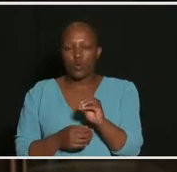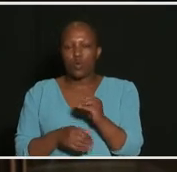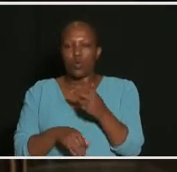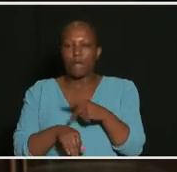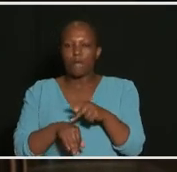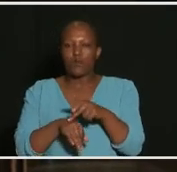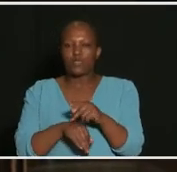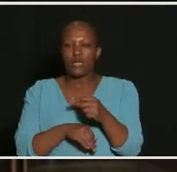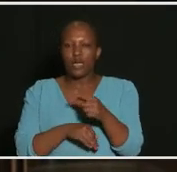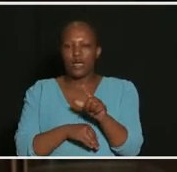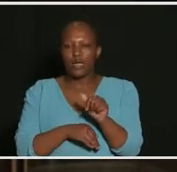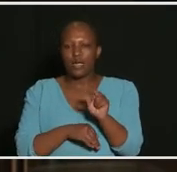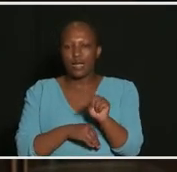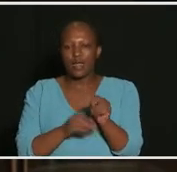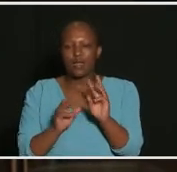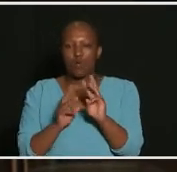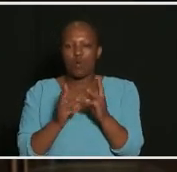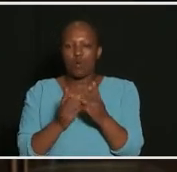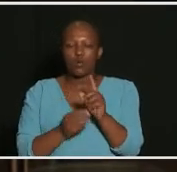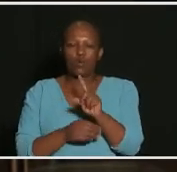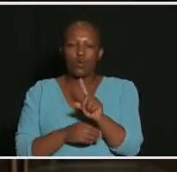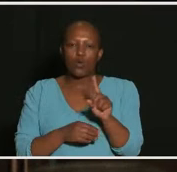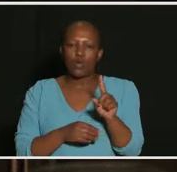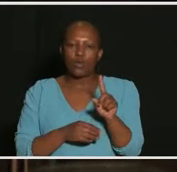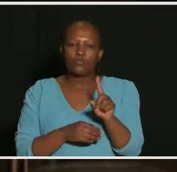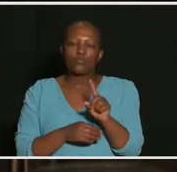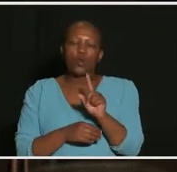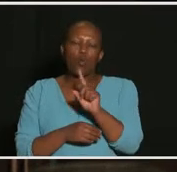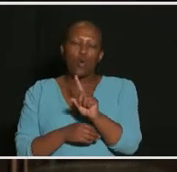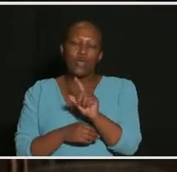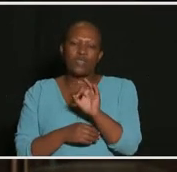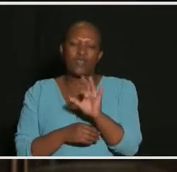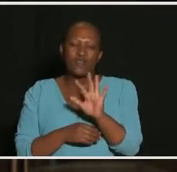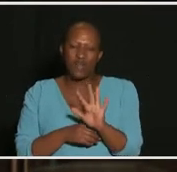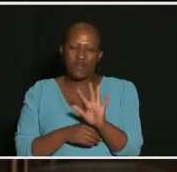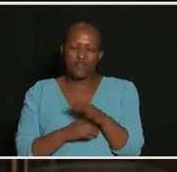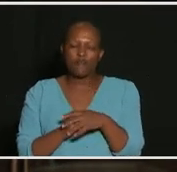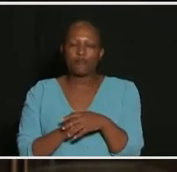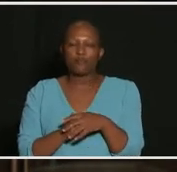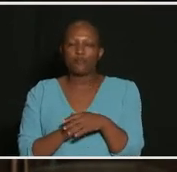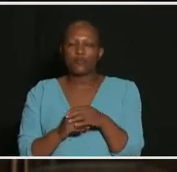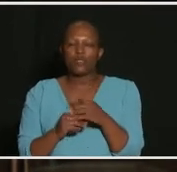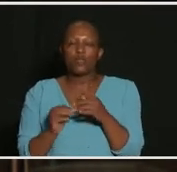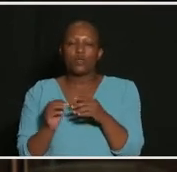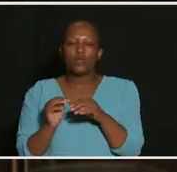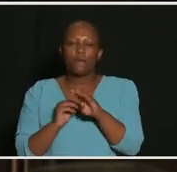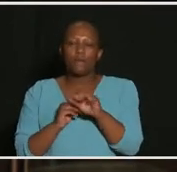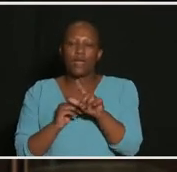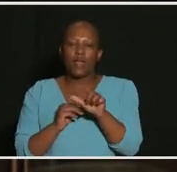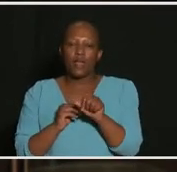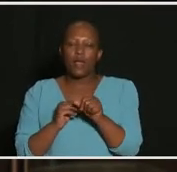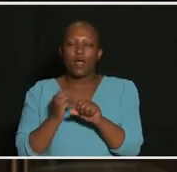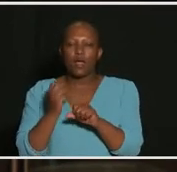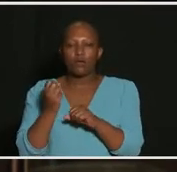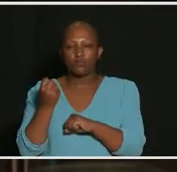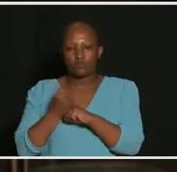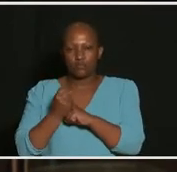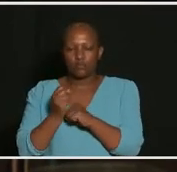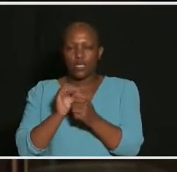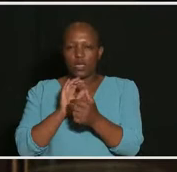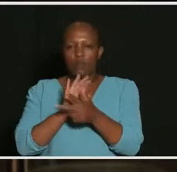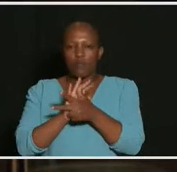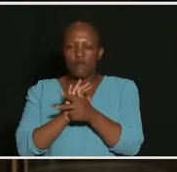I fully support the pillar bill because the bill seeks to improve the STP members accountability through